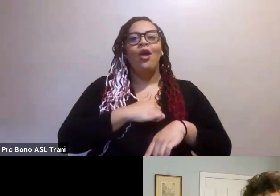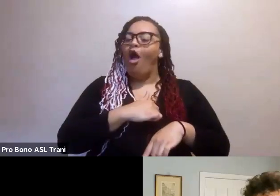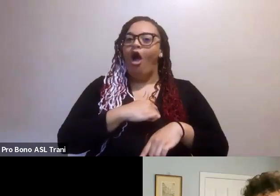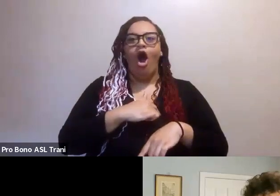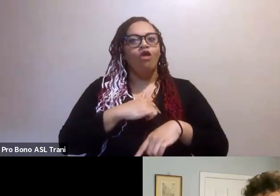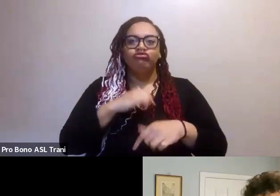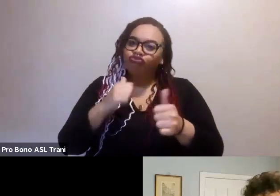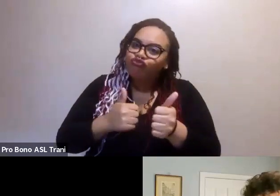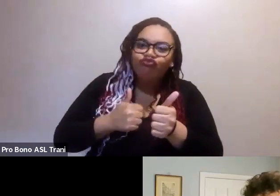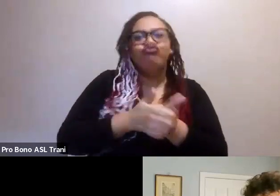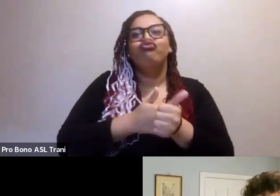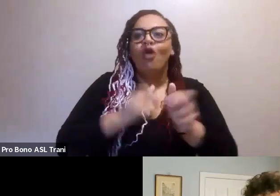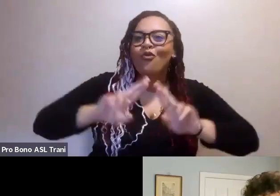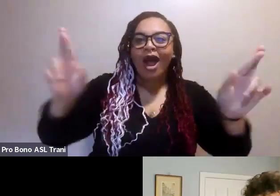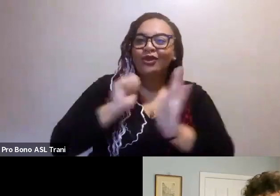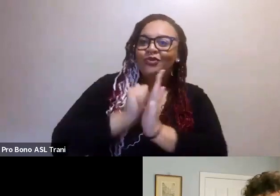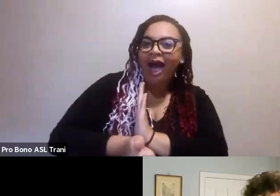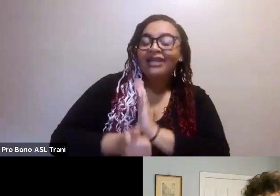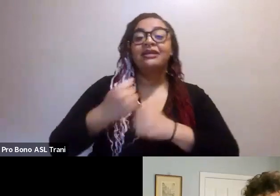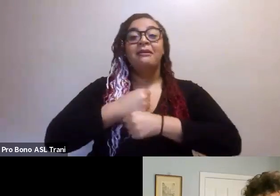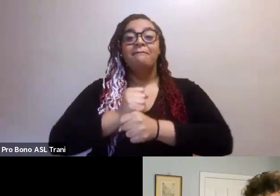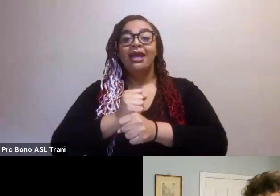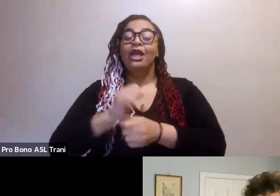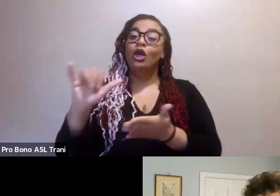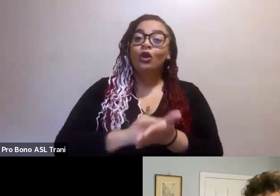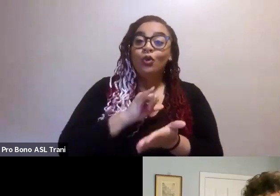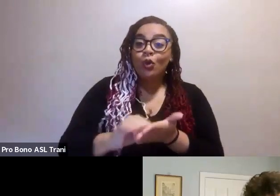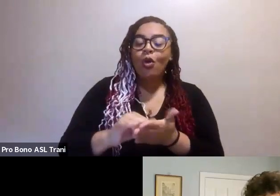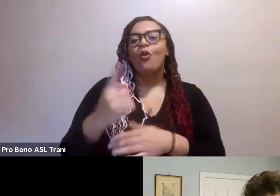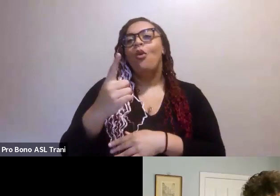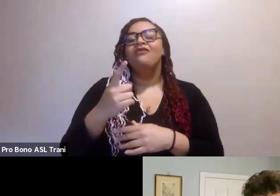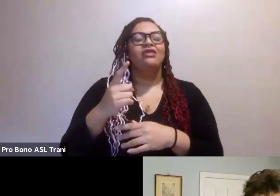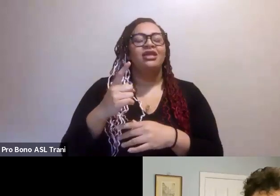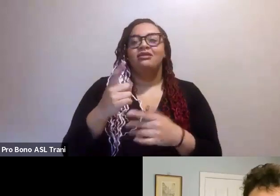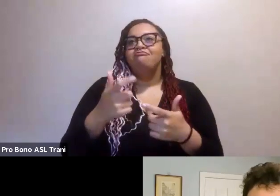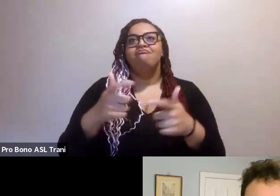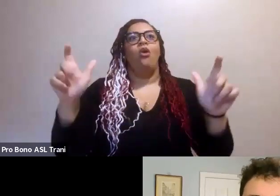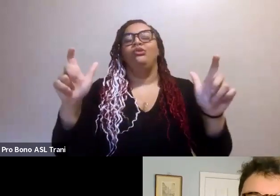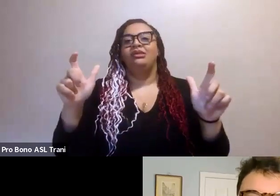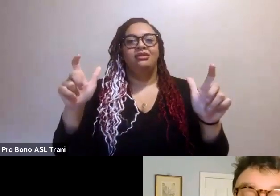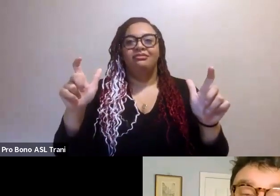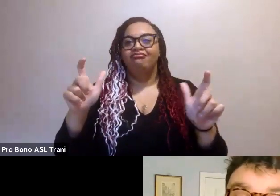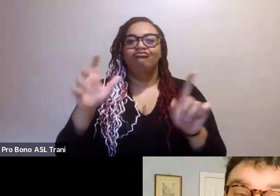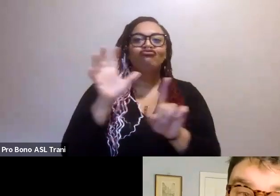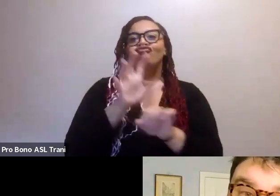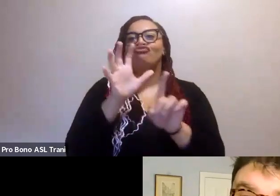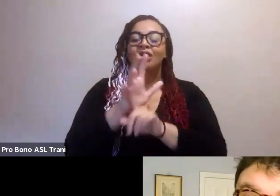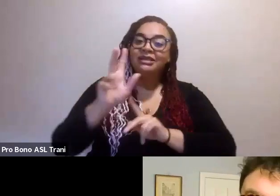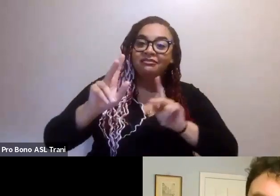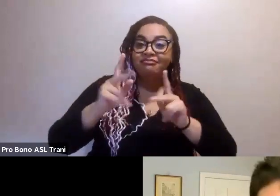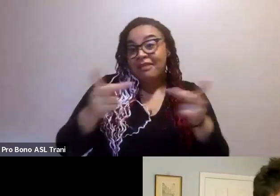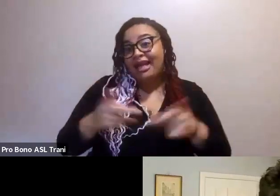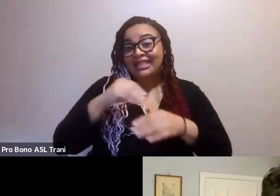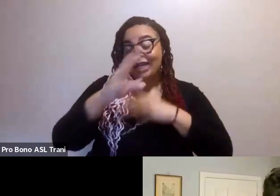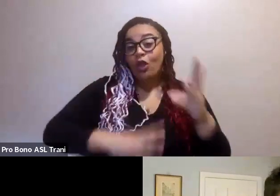bill, making New York City one of the most populous places in the world to ban size discrimination. To learn more